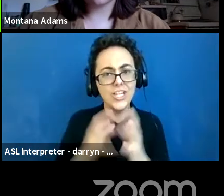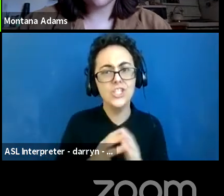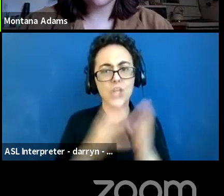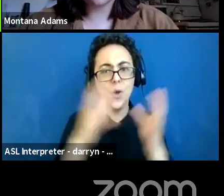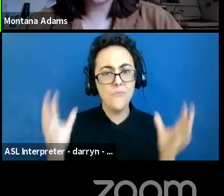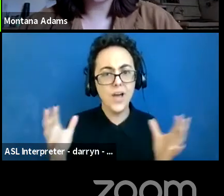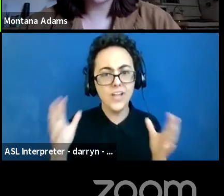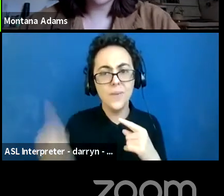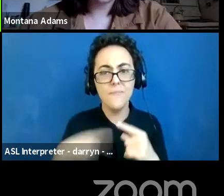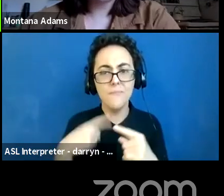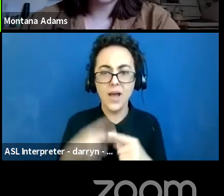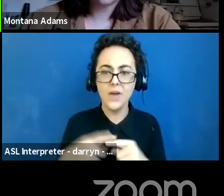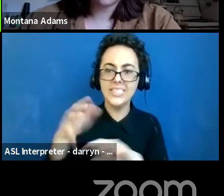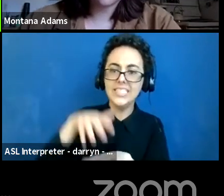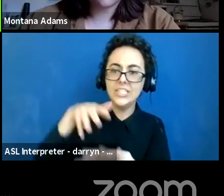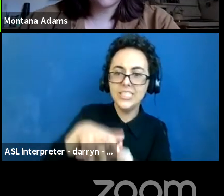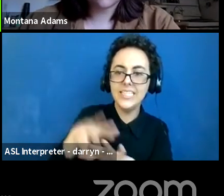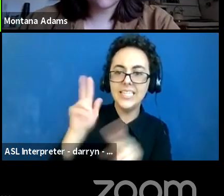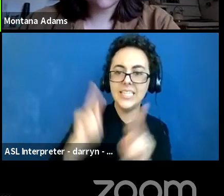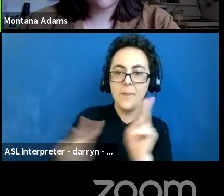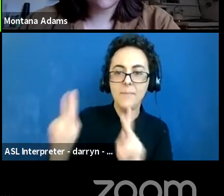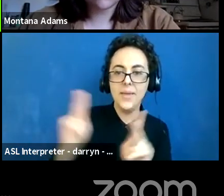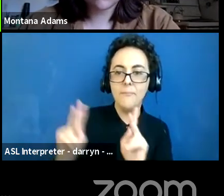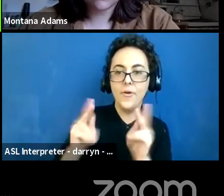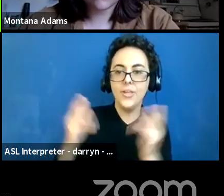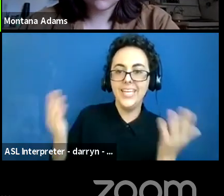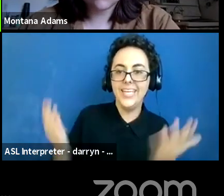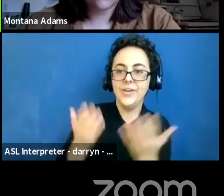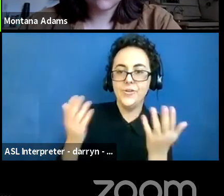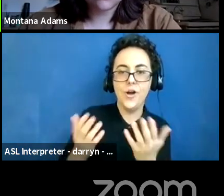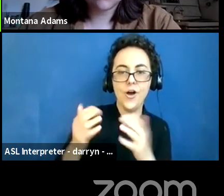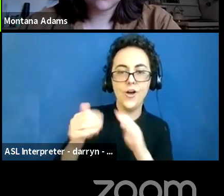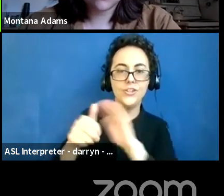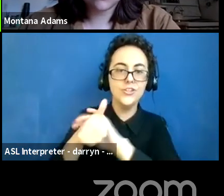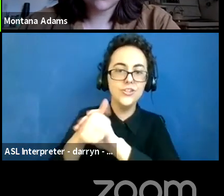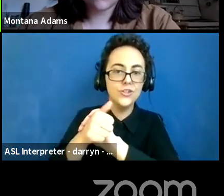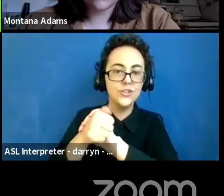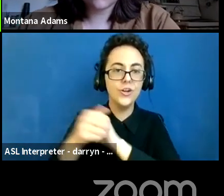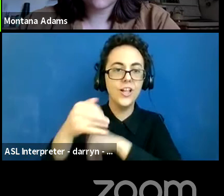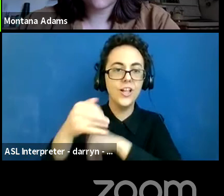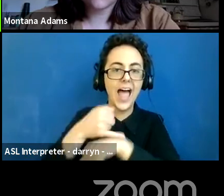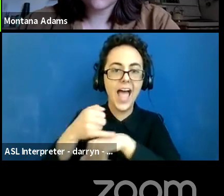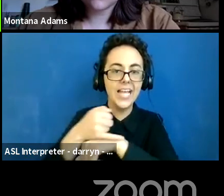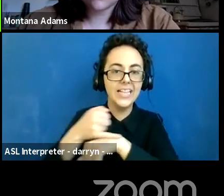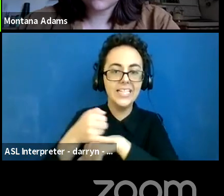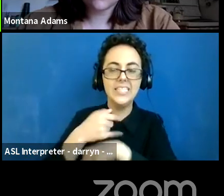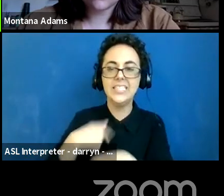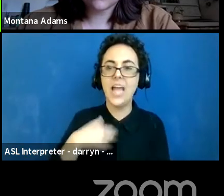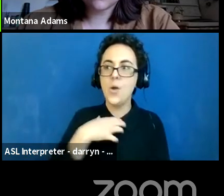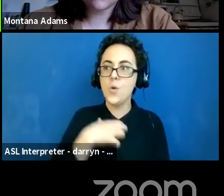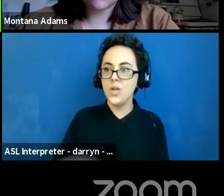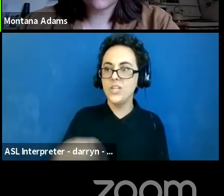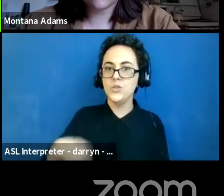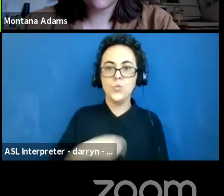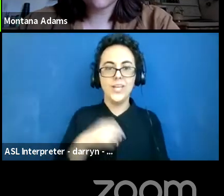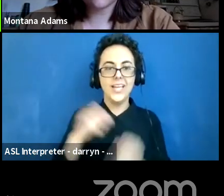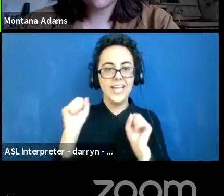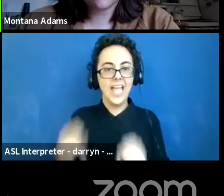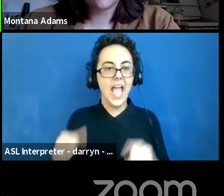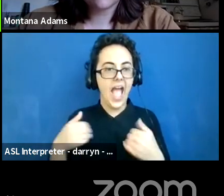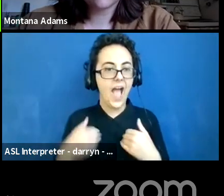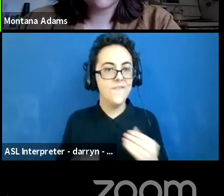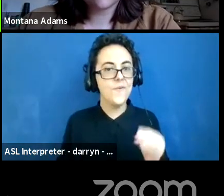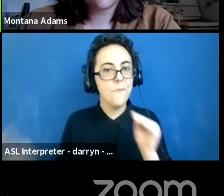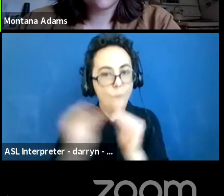people of Turtle Island. And I wish we can have more of these conversations as well. And I hope that our